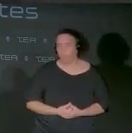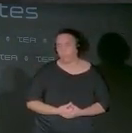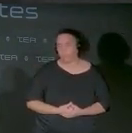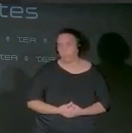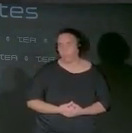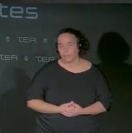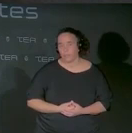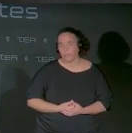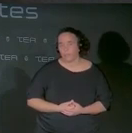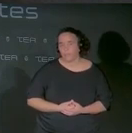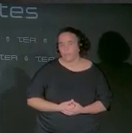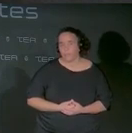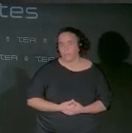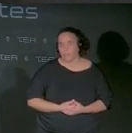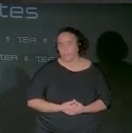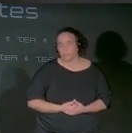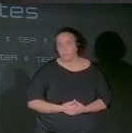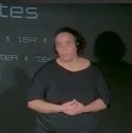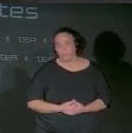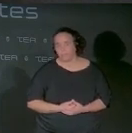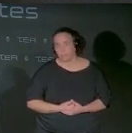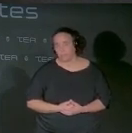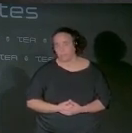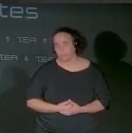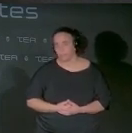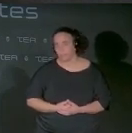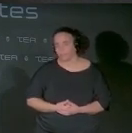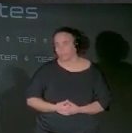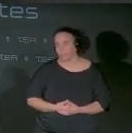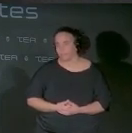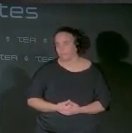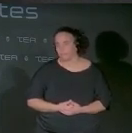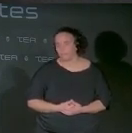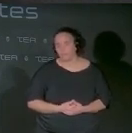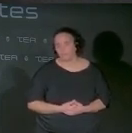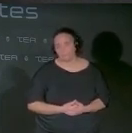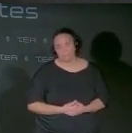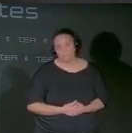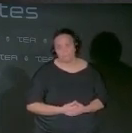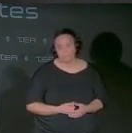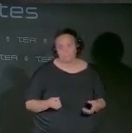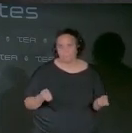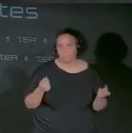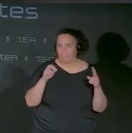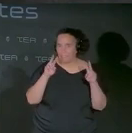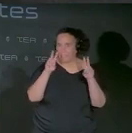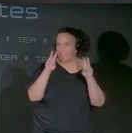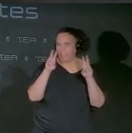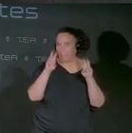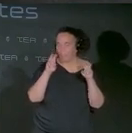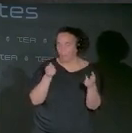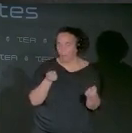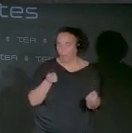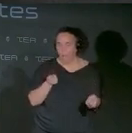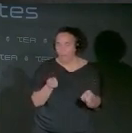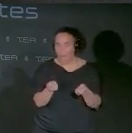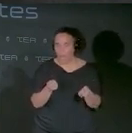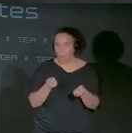standards coming in that would aim to regulate freedom of expression, that would aim to regulate how we manage our IP,